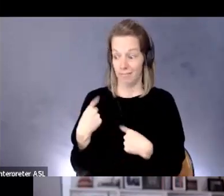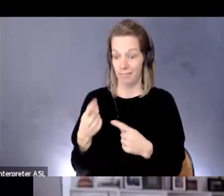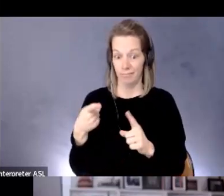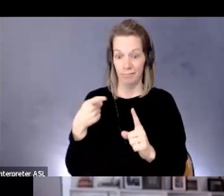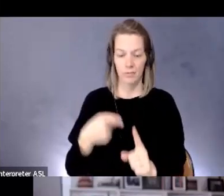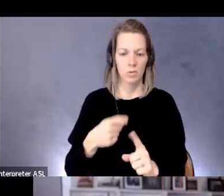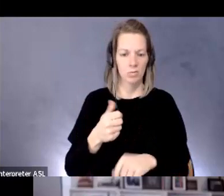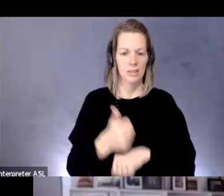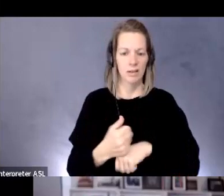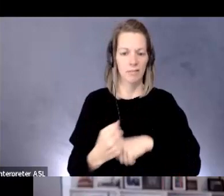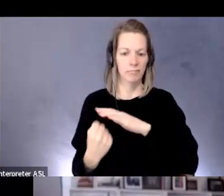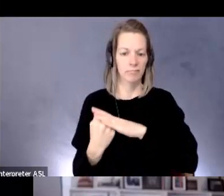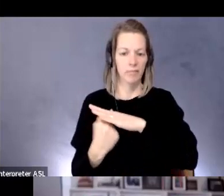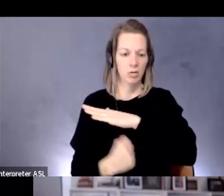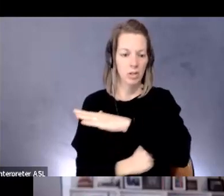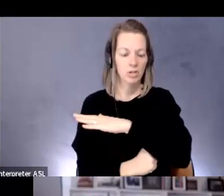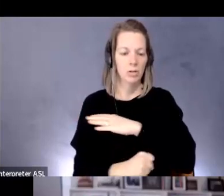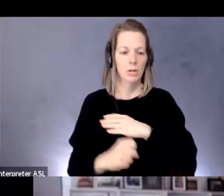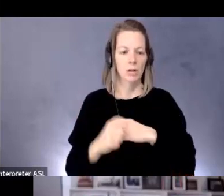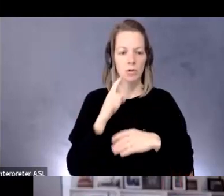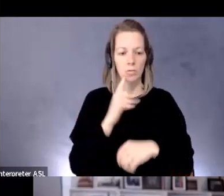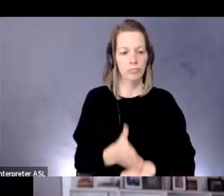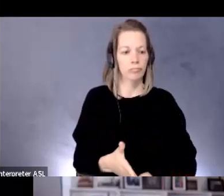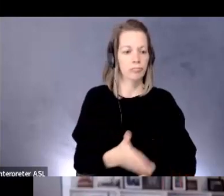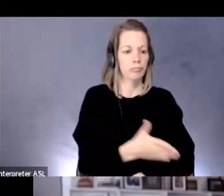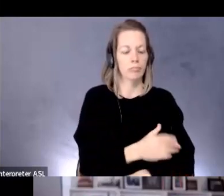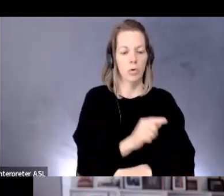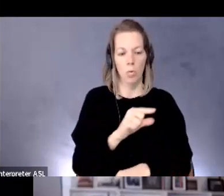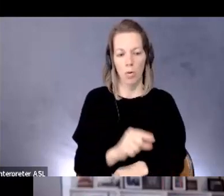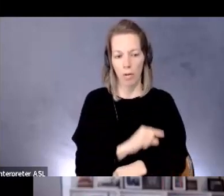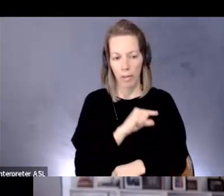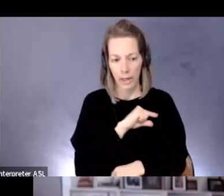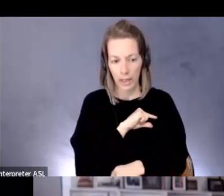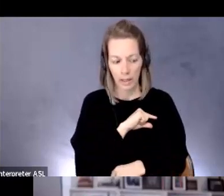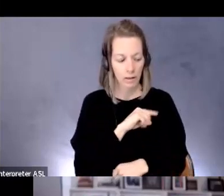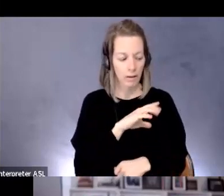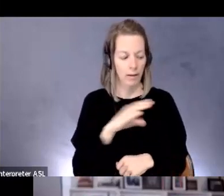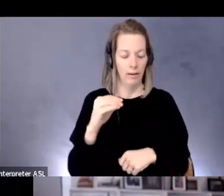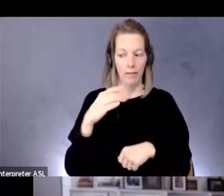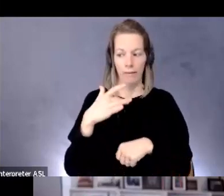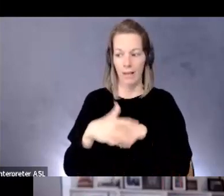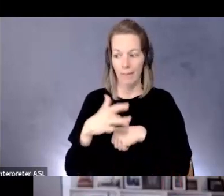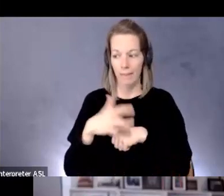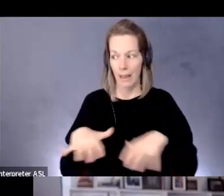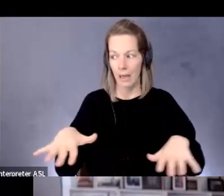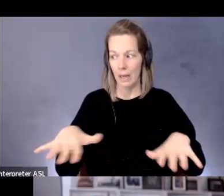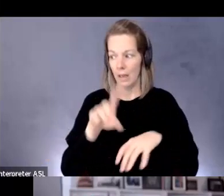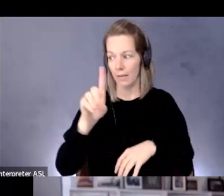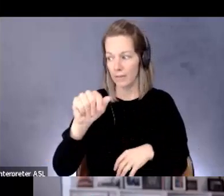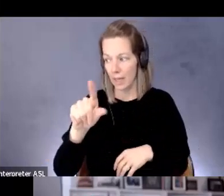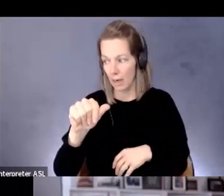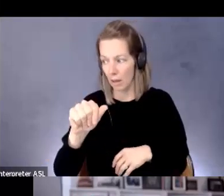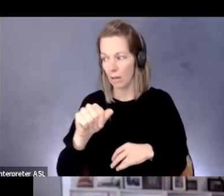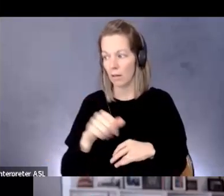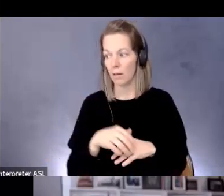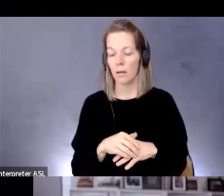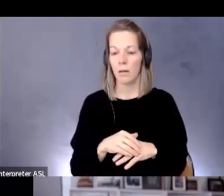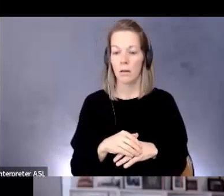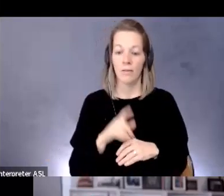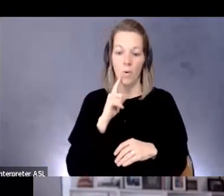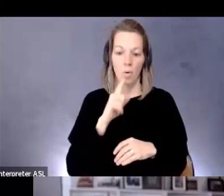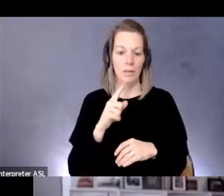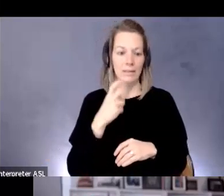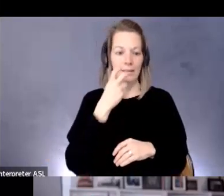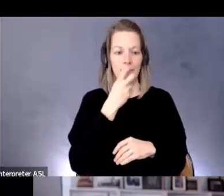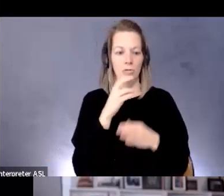the foundation for improving the quality and the availability of data about people with significant